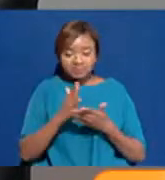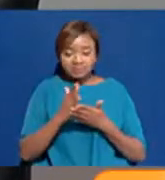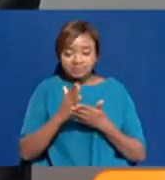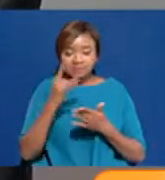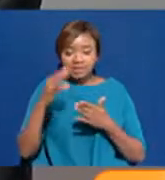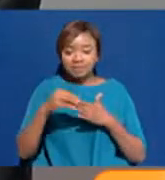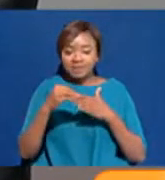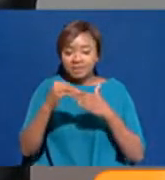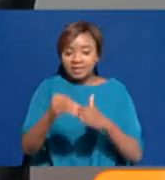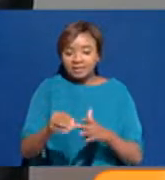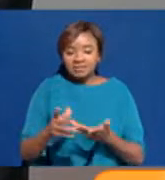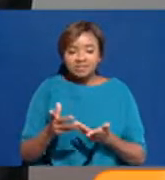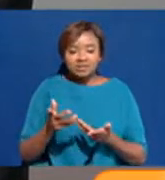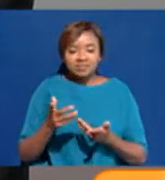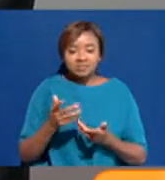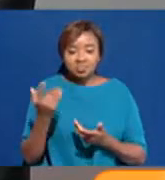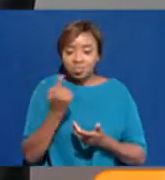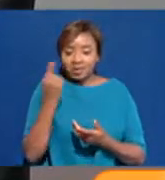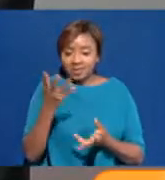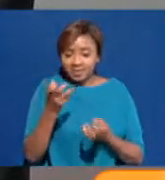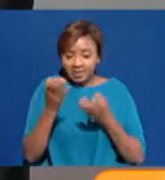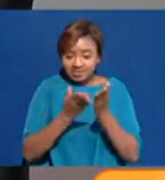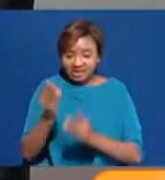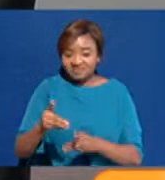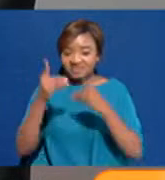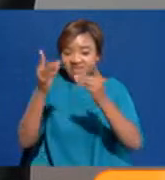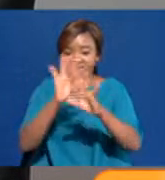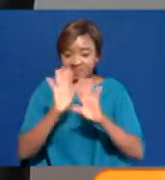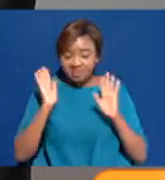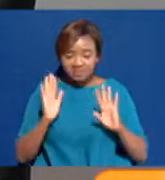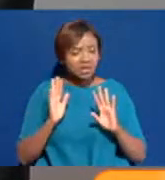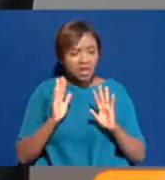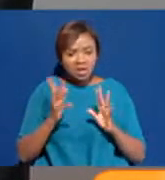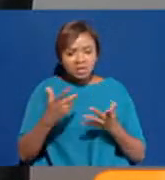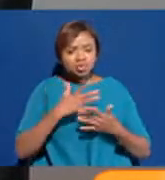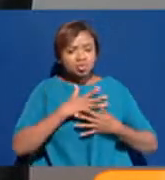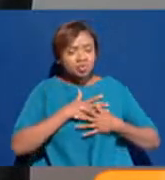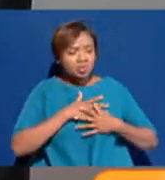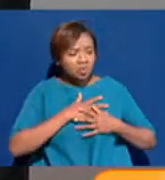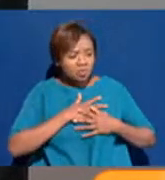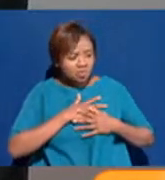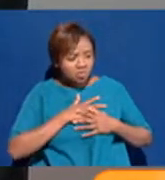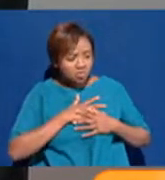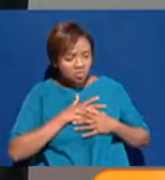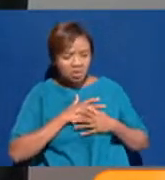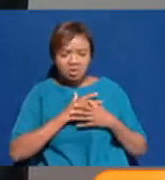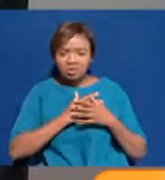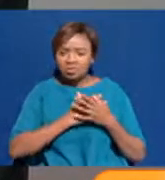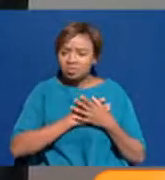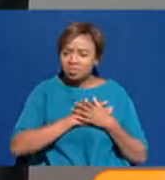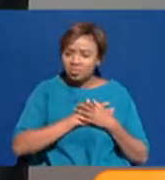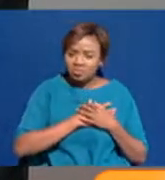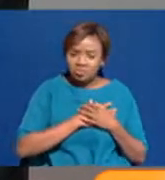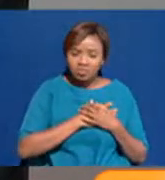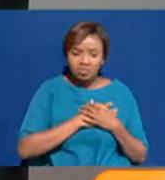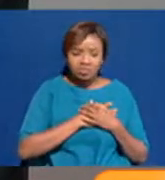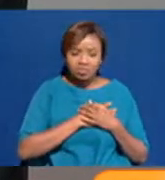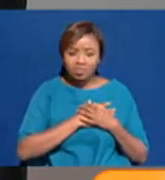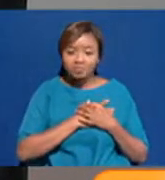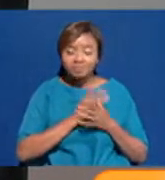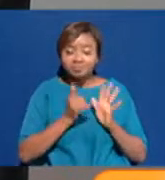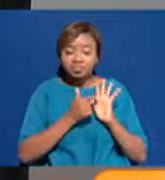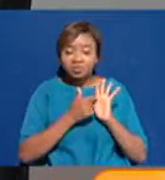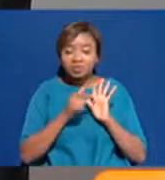delivery, is having sensitivity of the actual needs of our people. We are in one of the worst famine periods. And